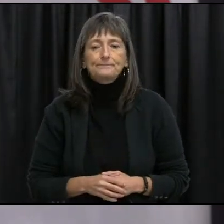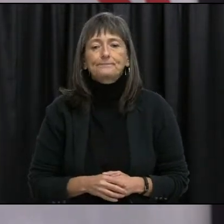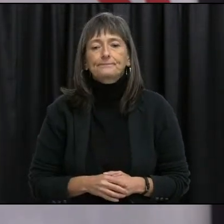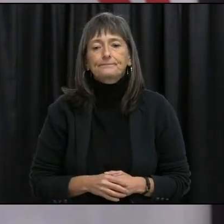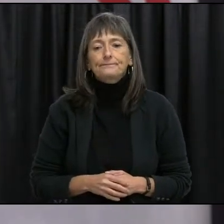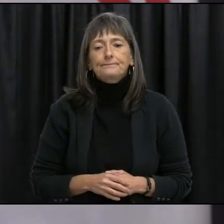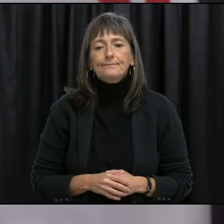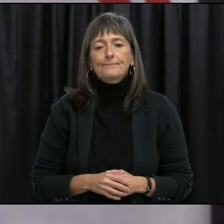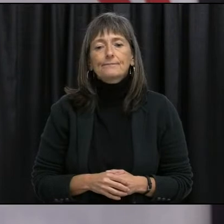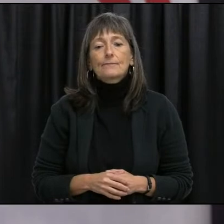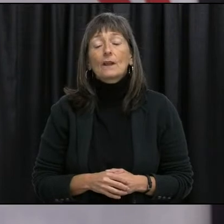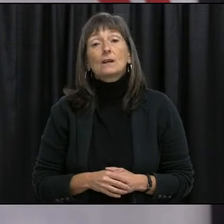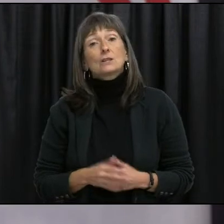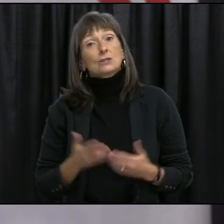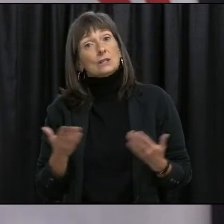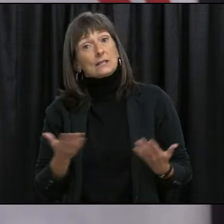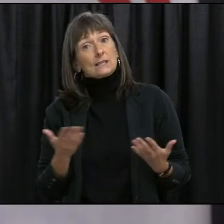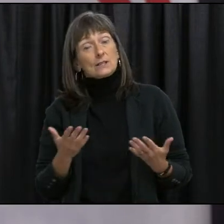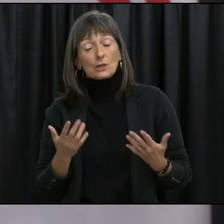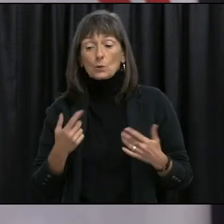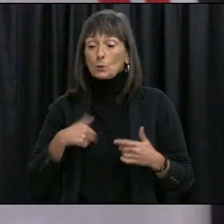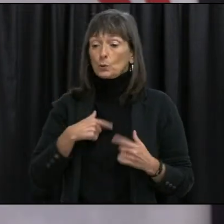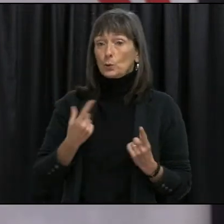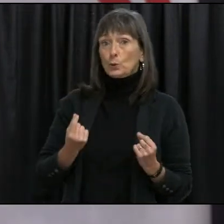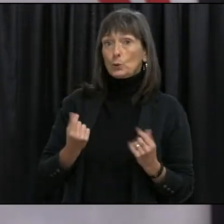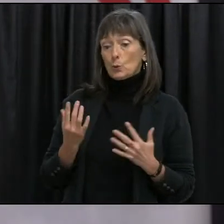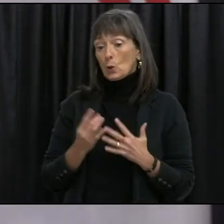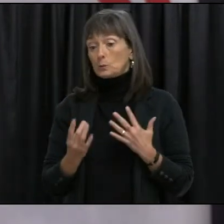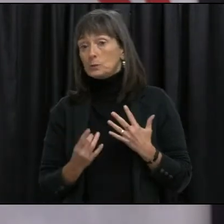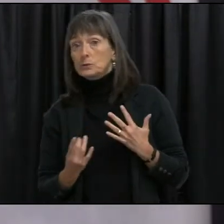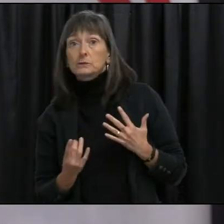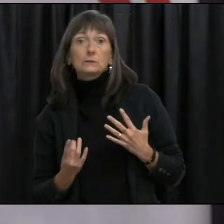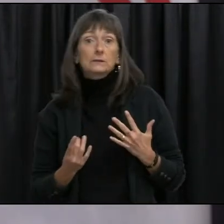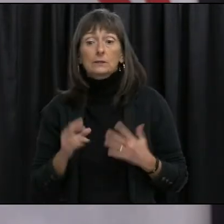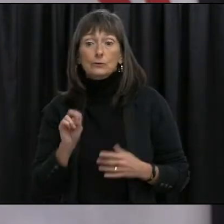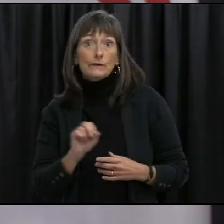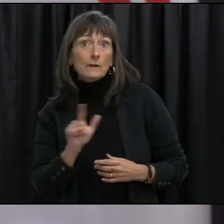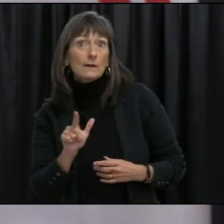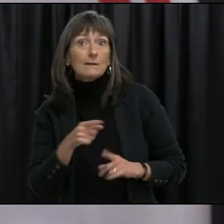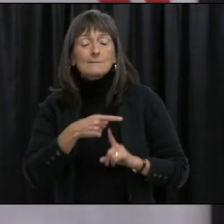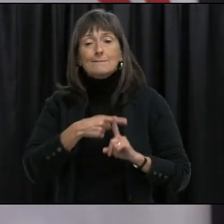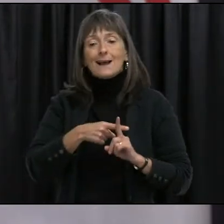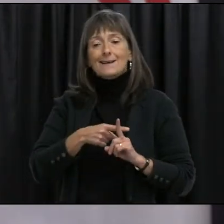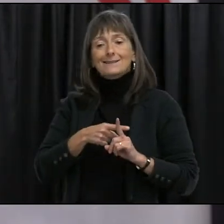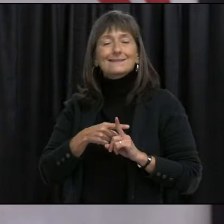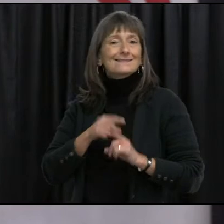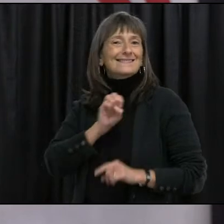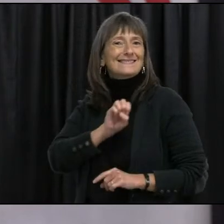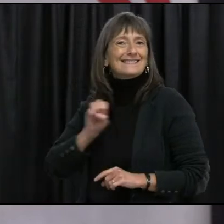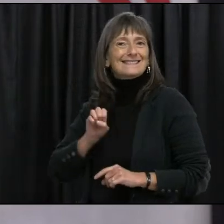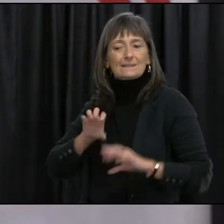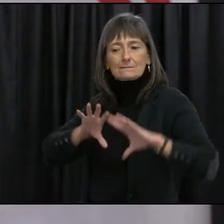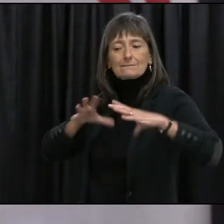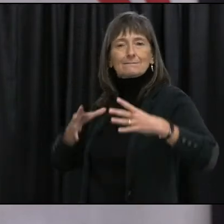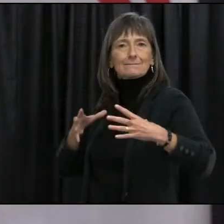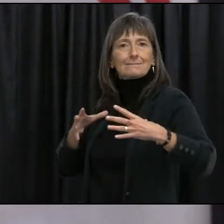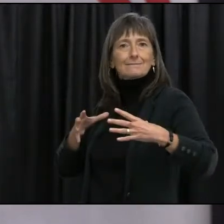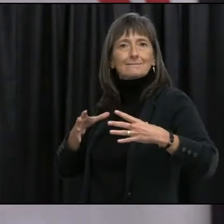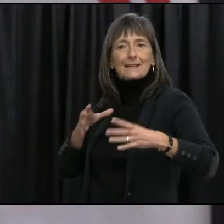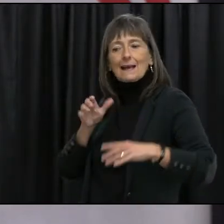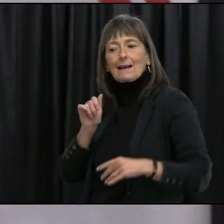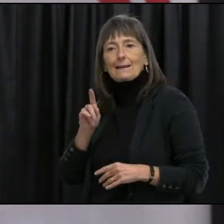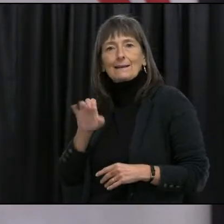we look at what our options are, both in Newfoundland and Labrador and across the Atlantic bubble, I think we have